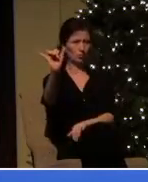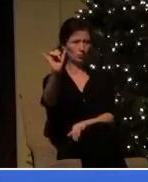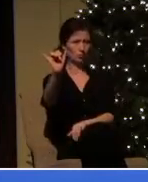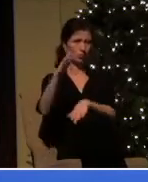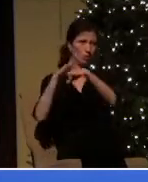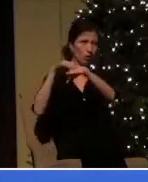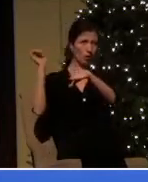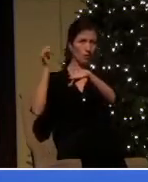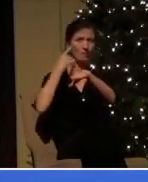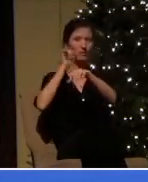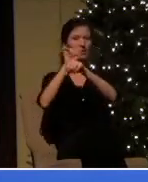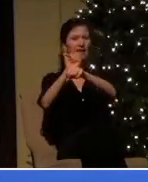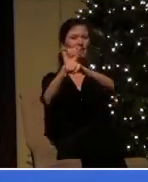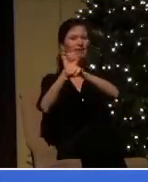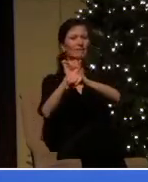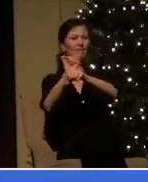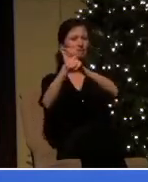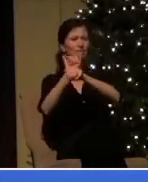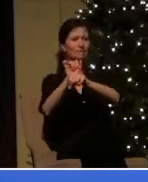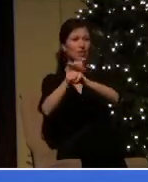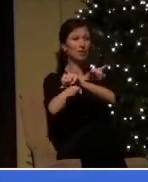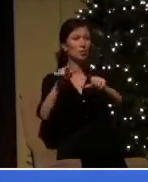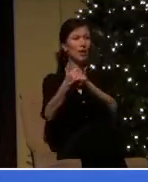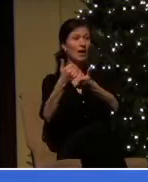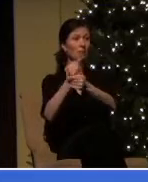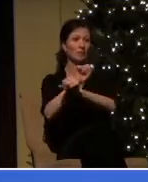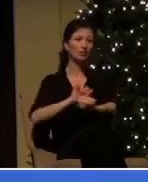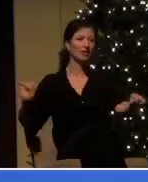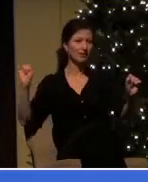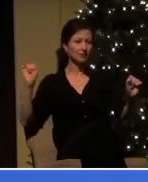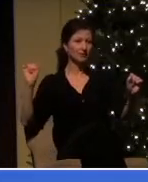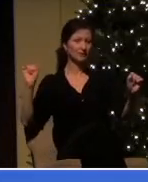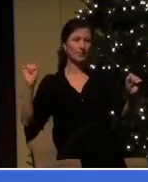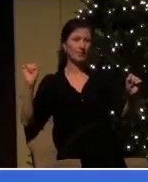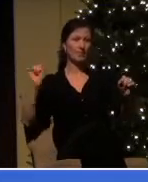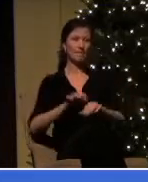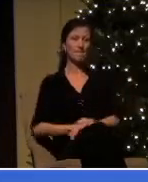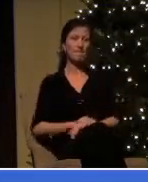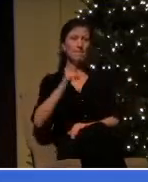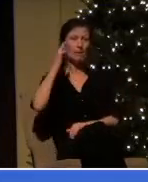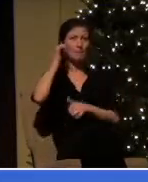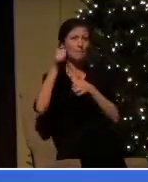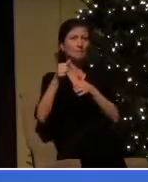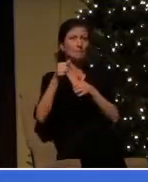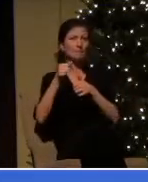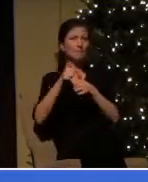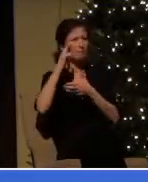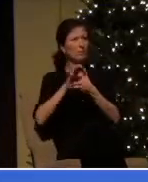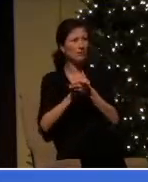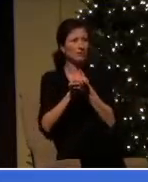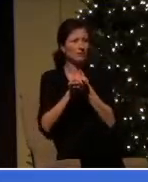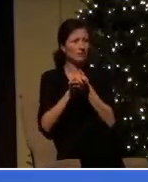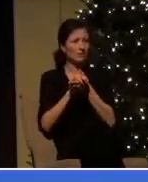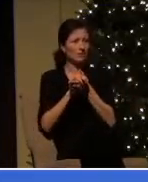I believe that over the years, the Lord has given us some very keen insights as to what it is that keeps